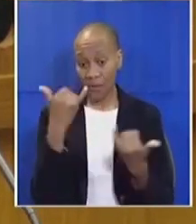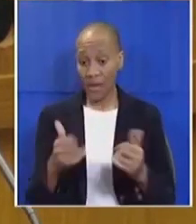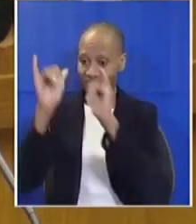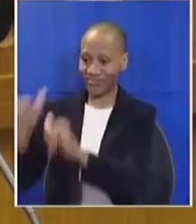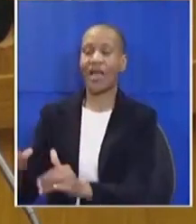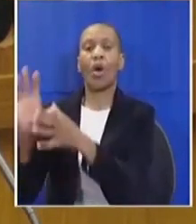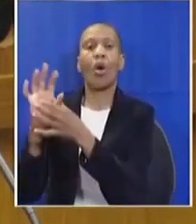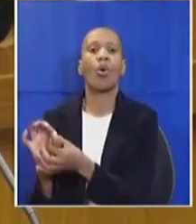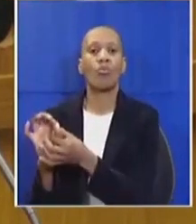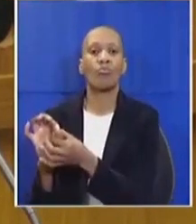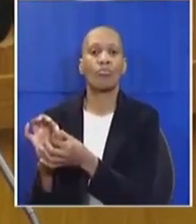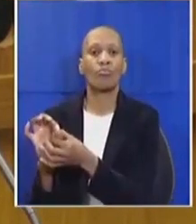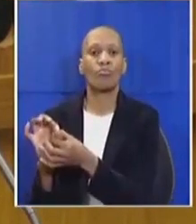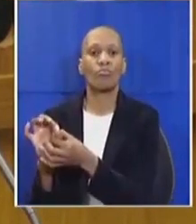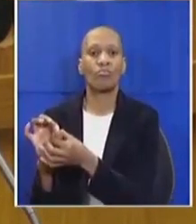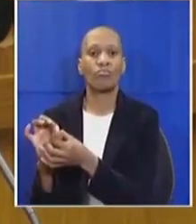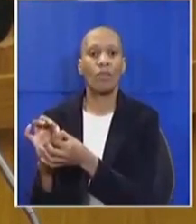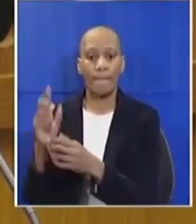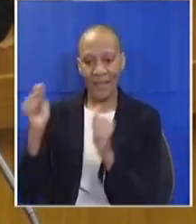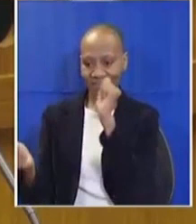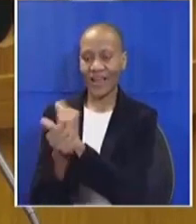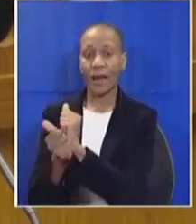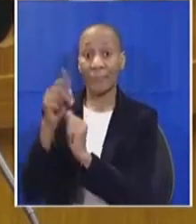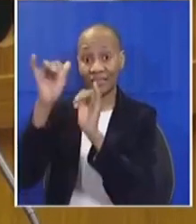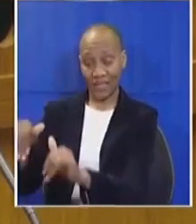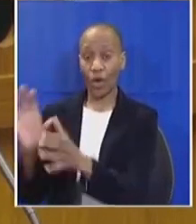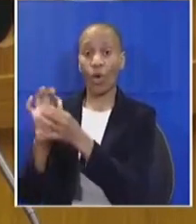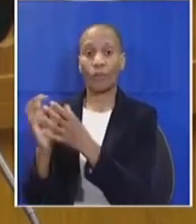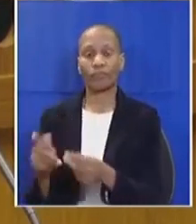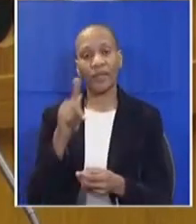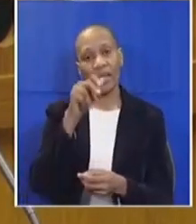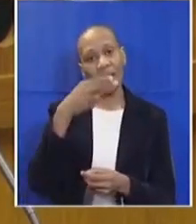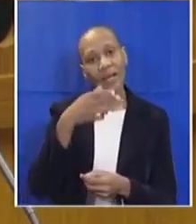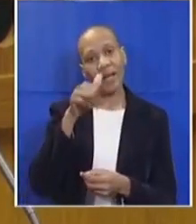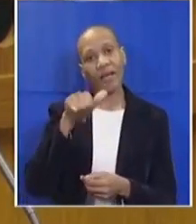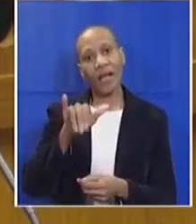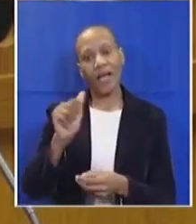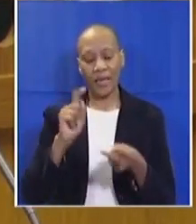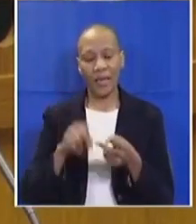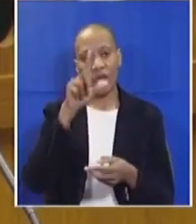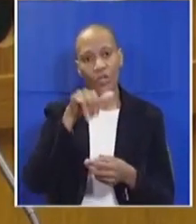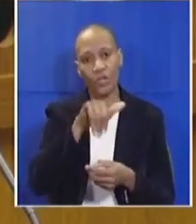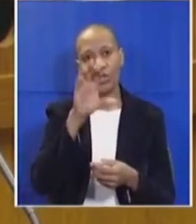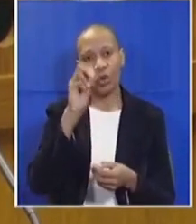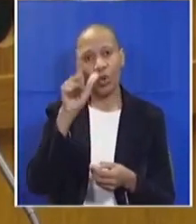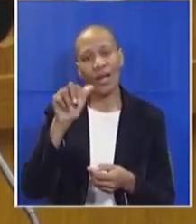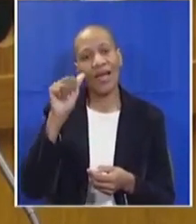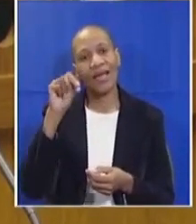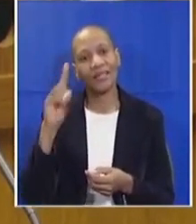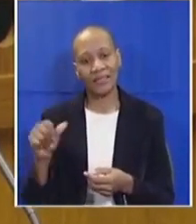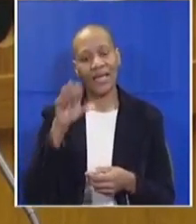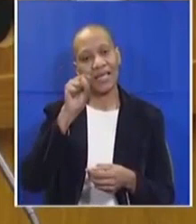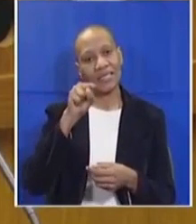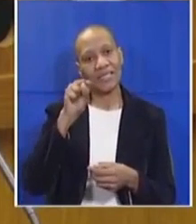home serving a 2-year house arrest sentence. Kaya Klegesha, Yolanda Janji, Surprise Silowe,